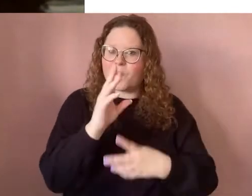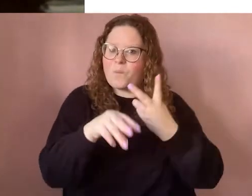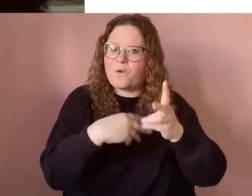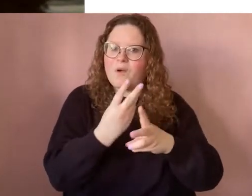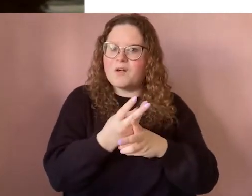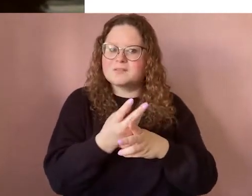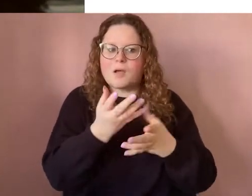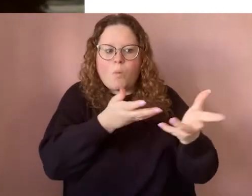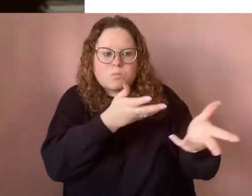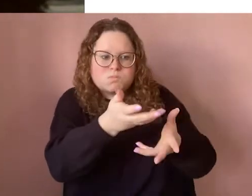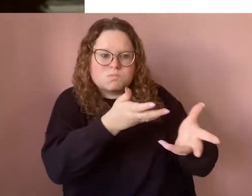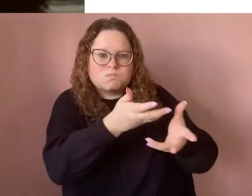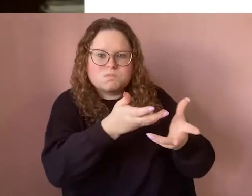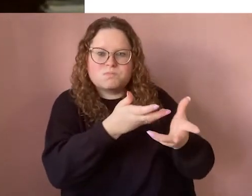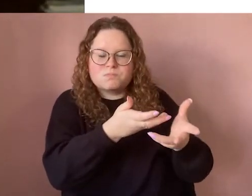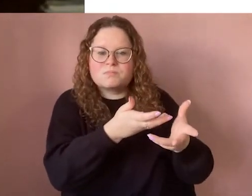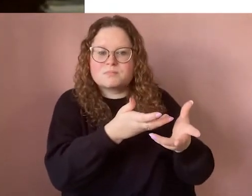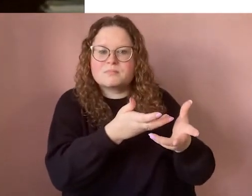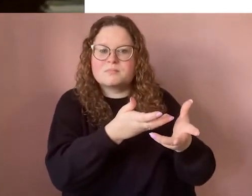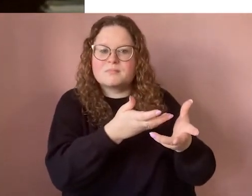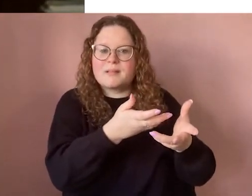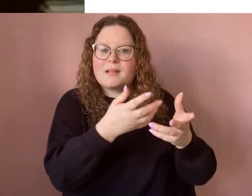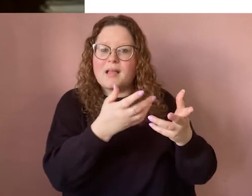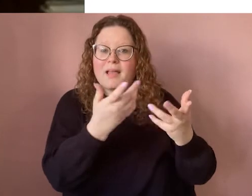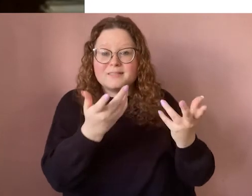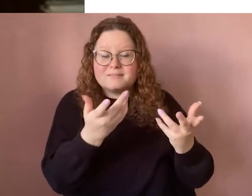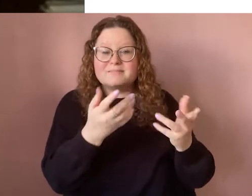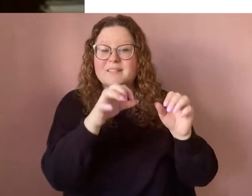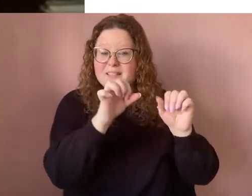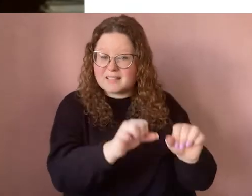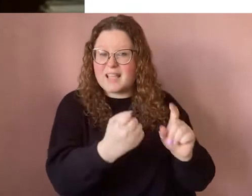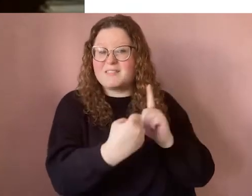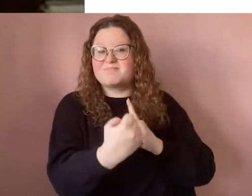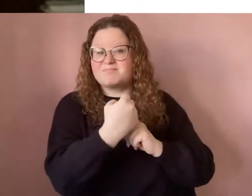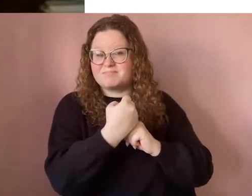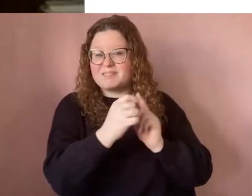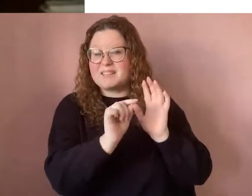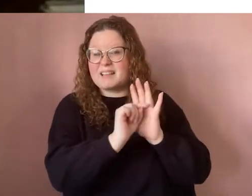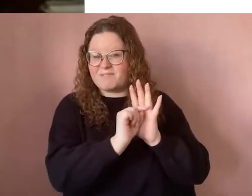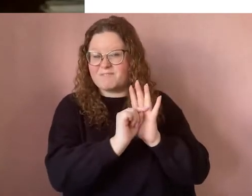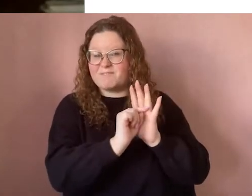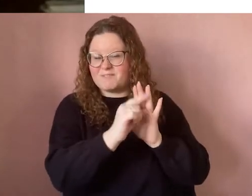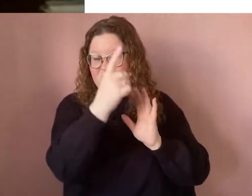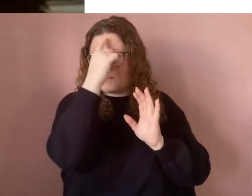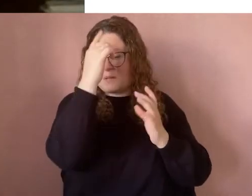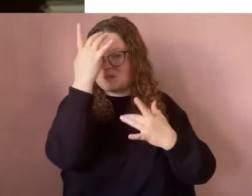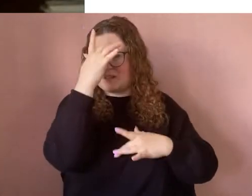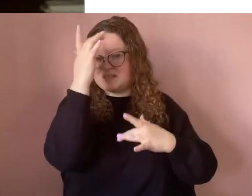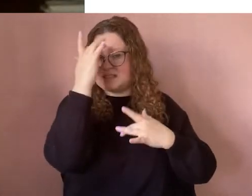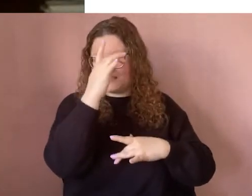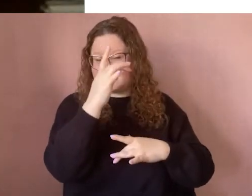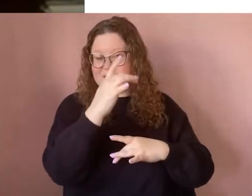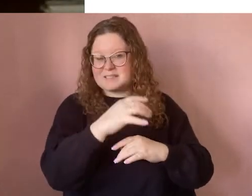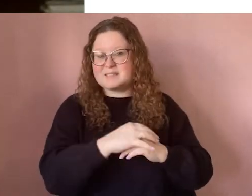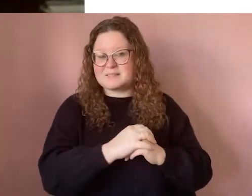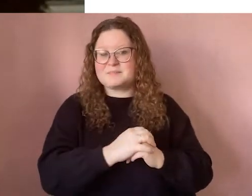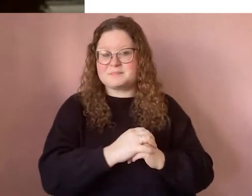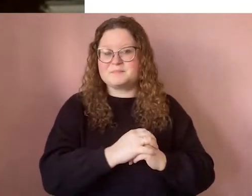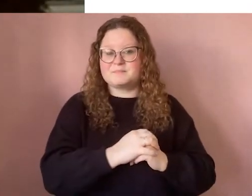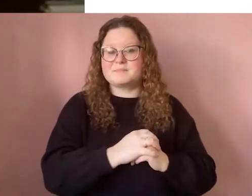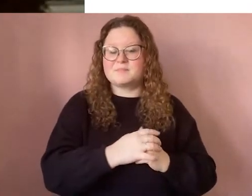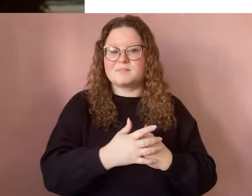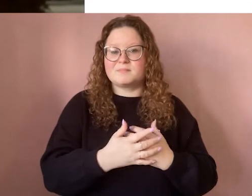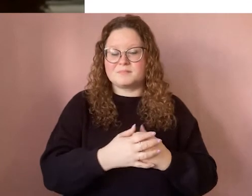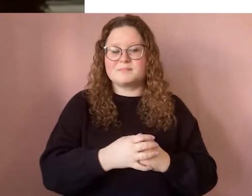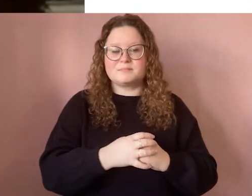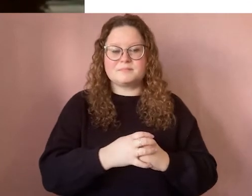part on the negative side of the risk factors associated with mental ill health. And I think that's important to